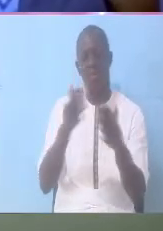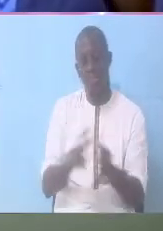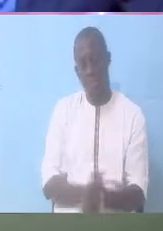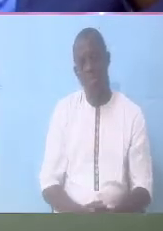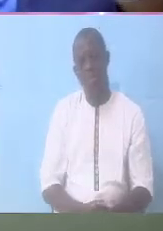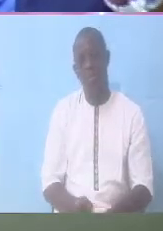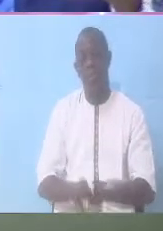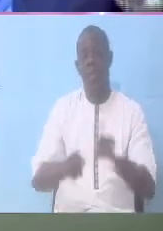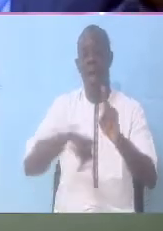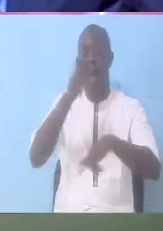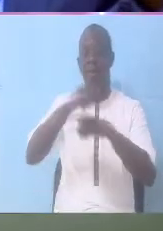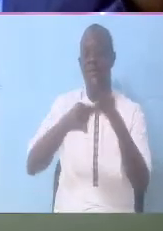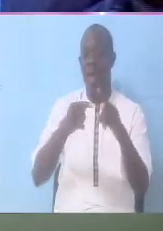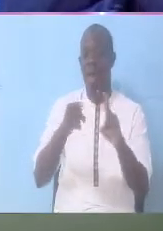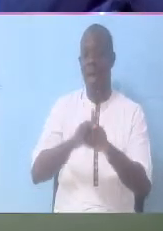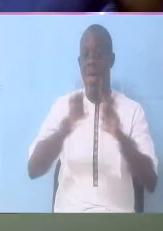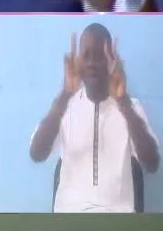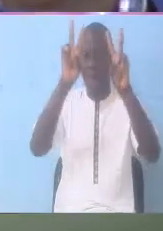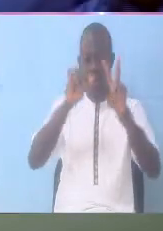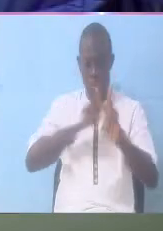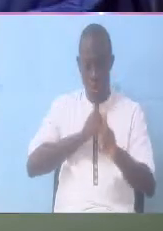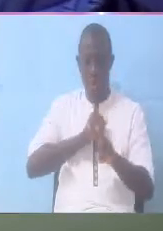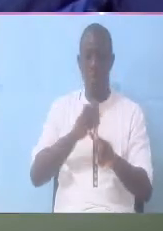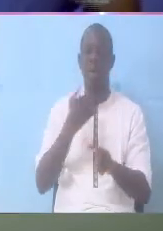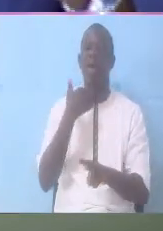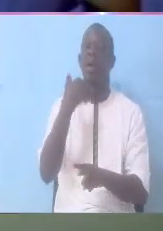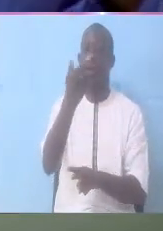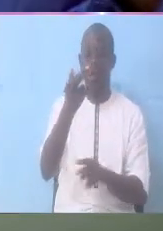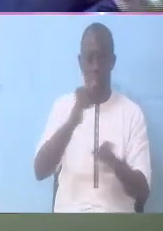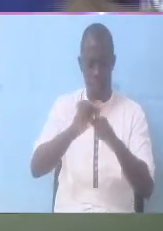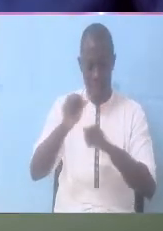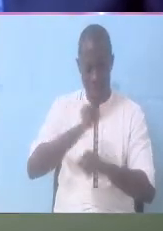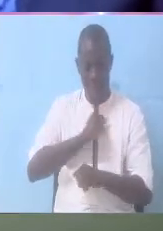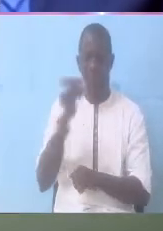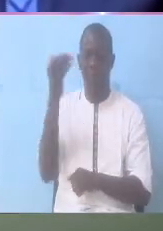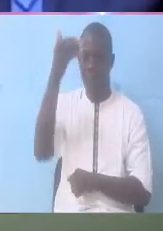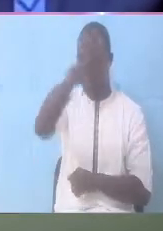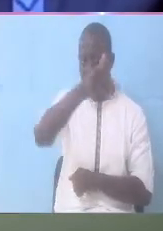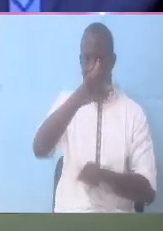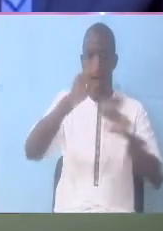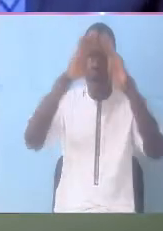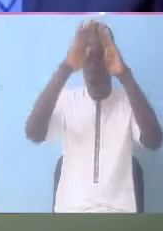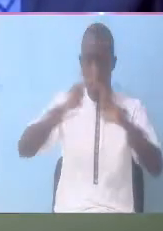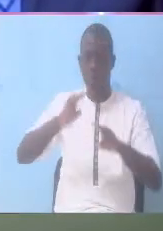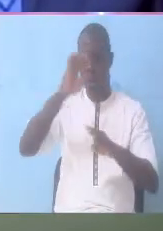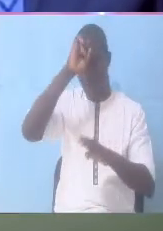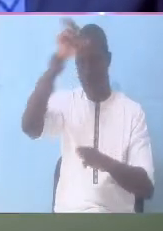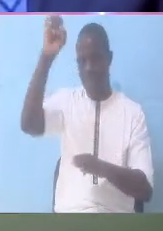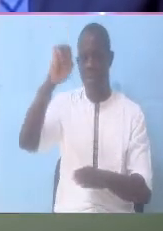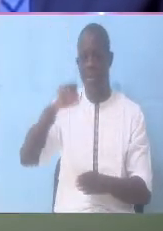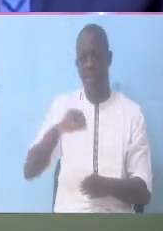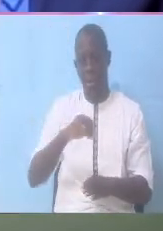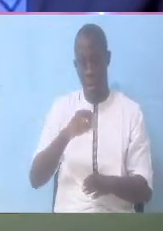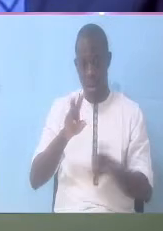And afterwards, Yaya Jammeh requested that he come to State House. Yes, sir.